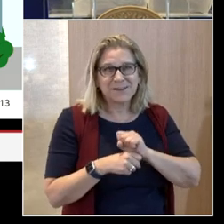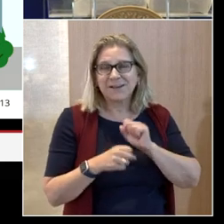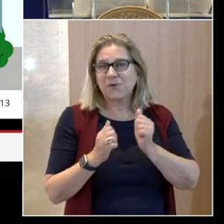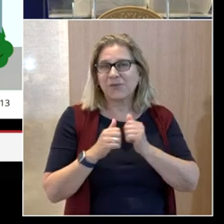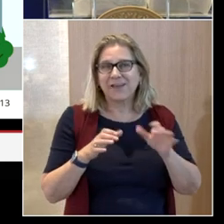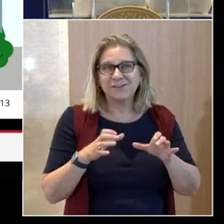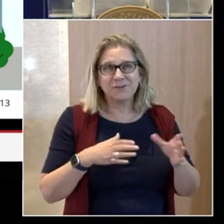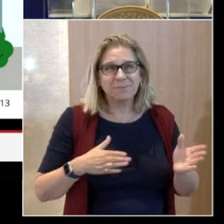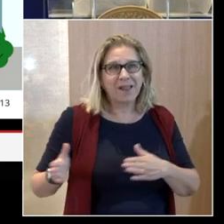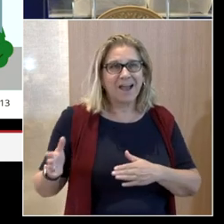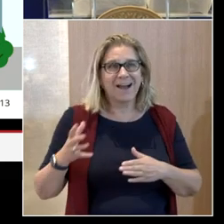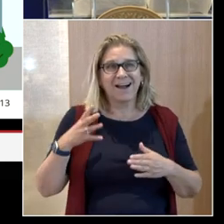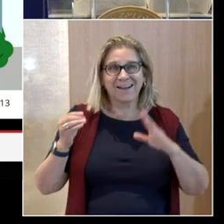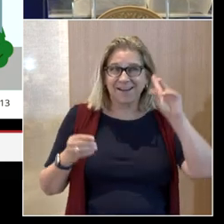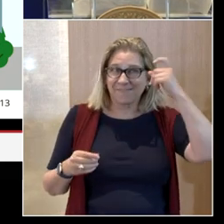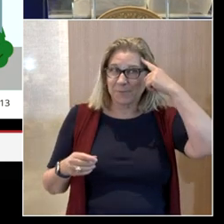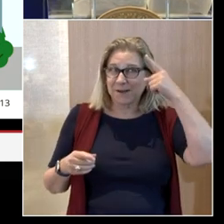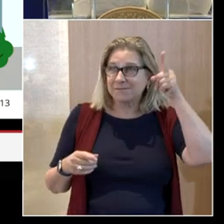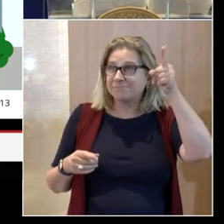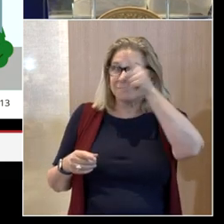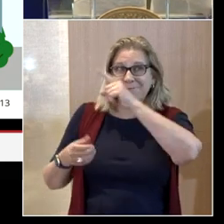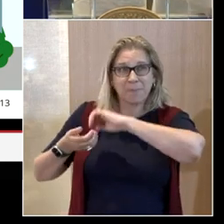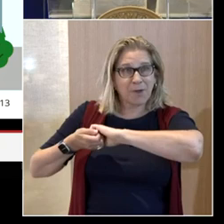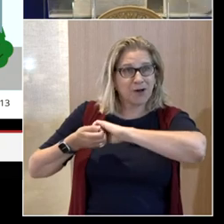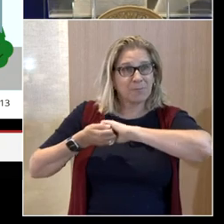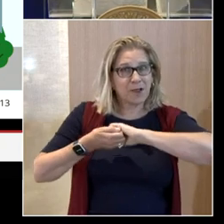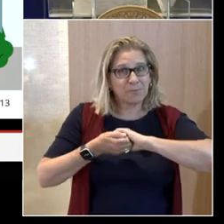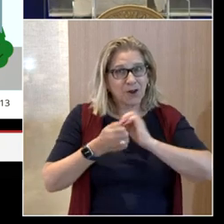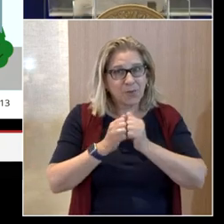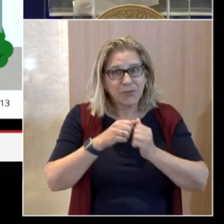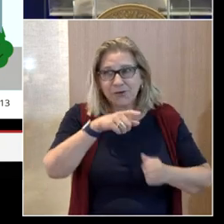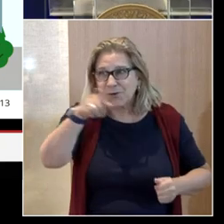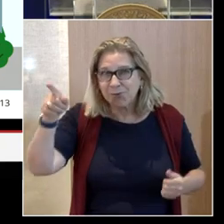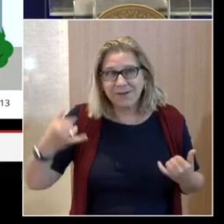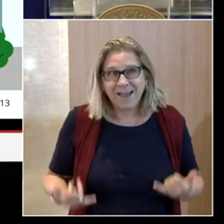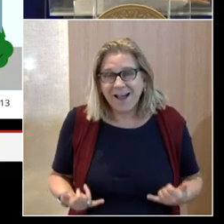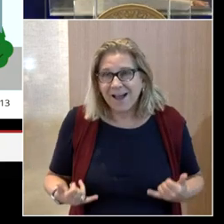partners and all of you today. So thank you.